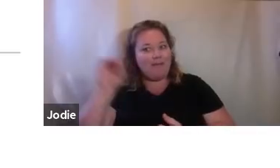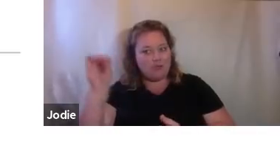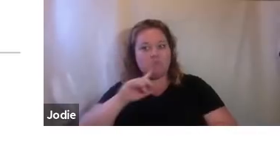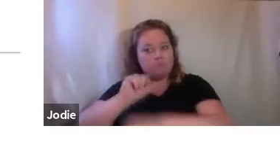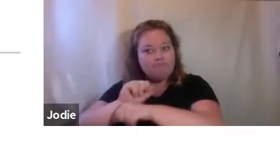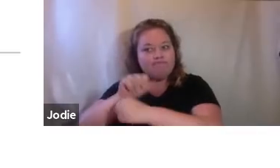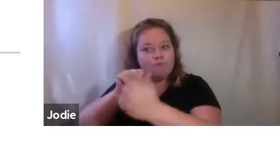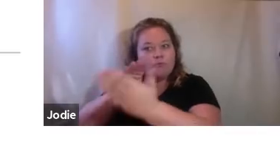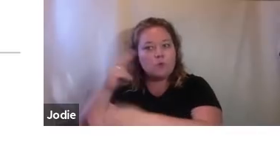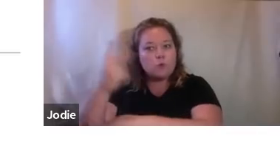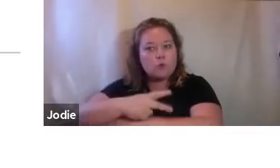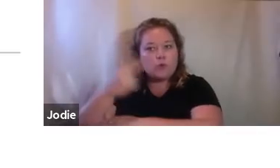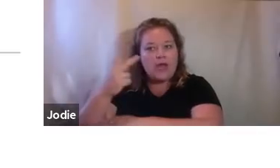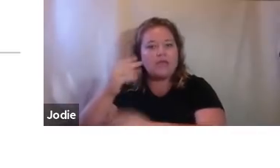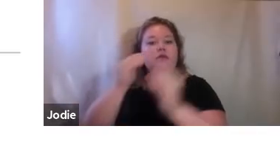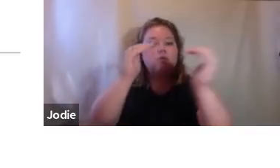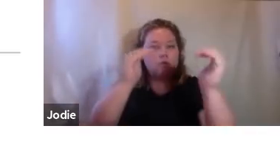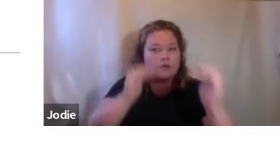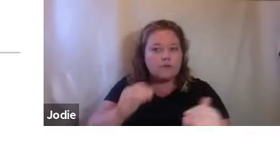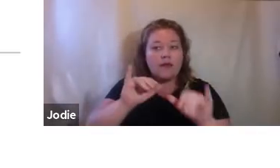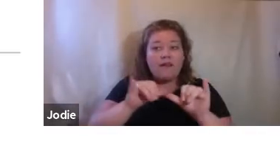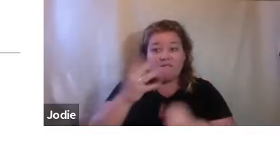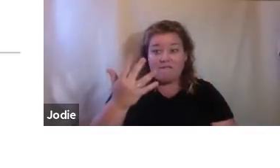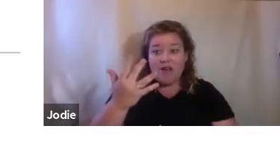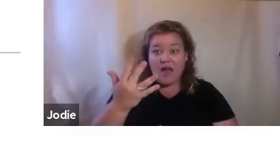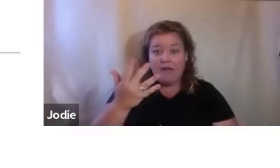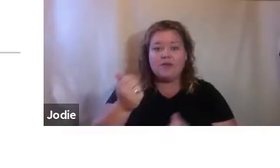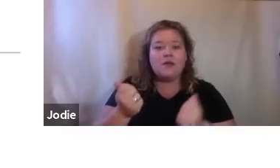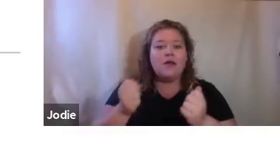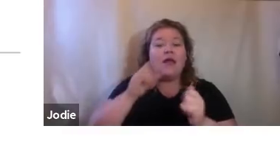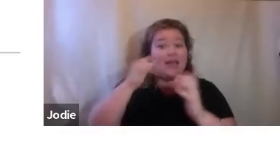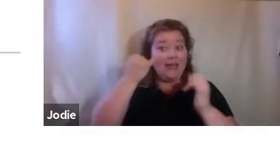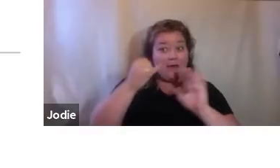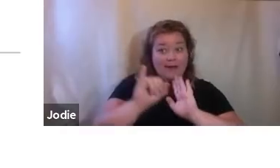5 is identified contacts that are traced by percentage. The goal is